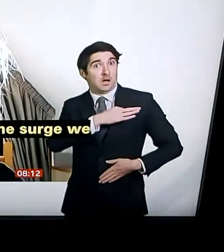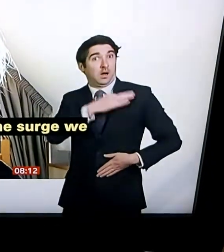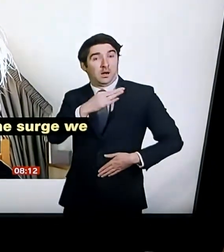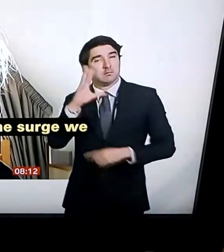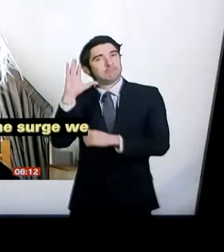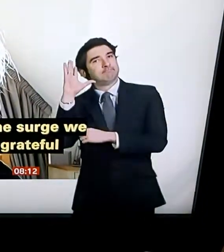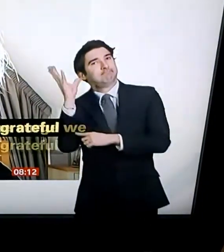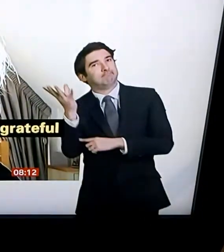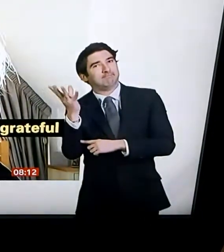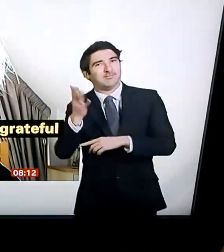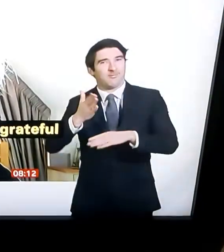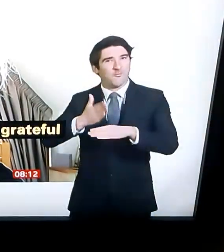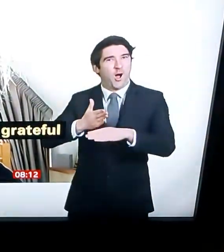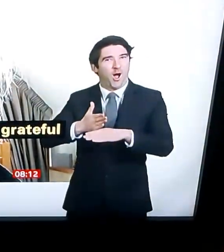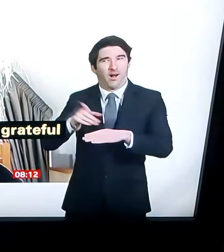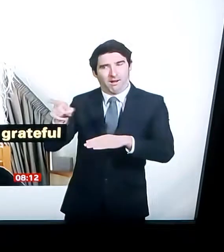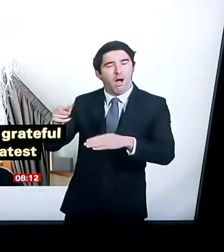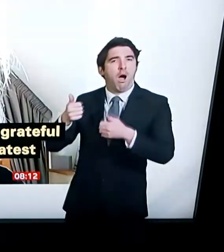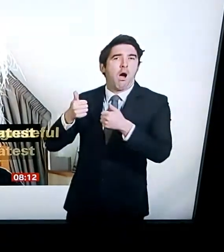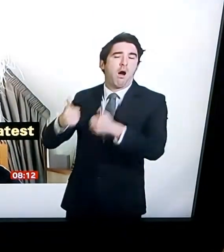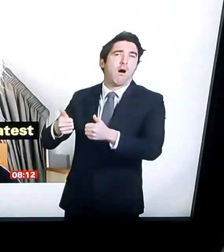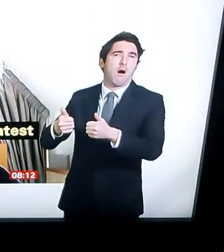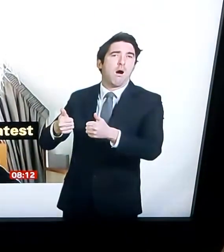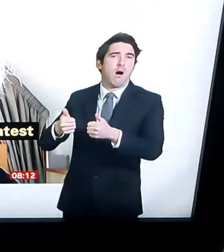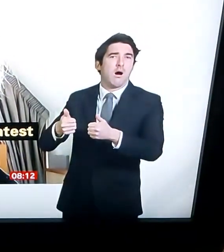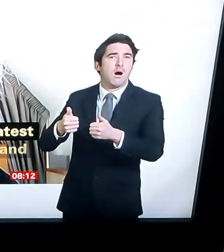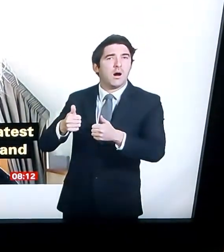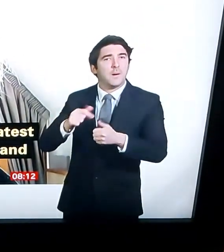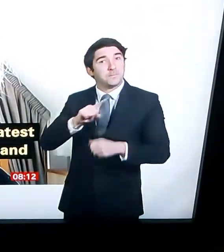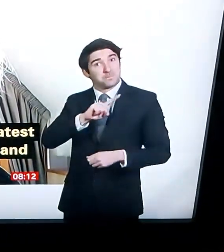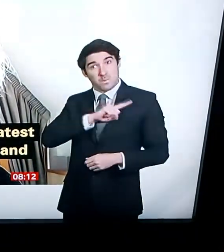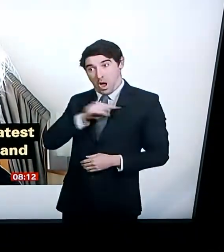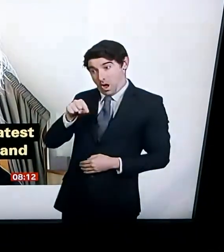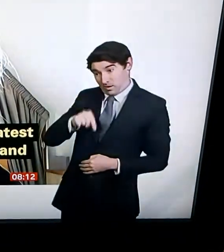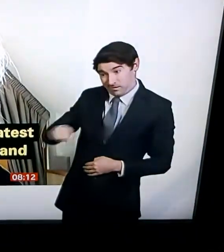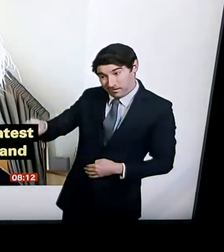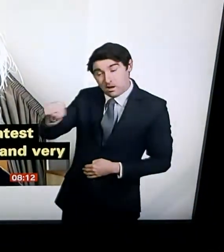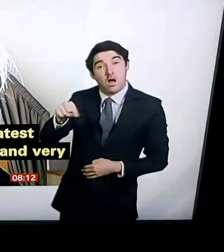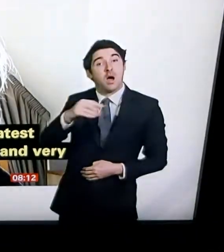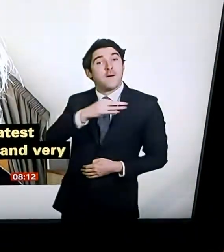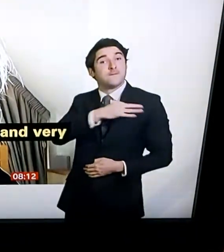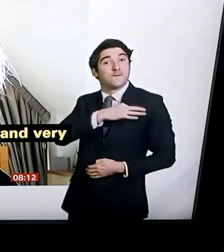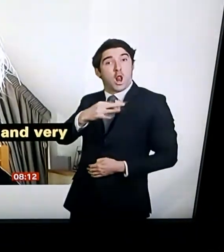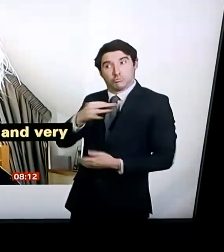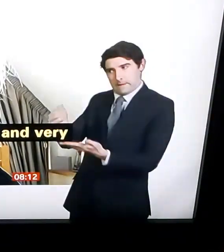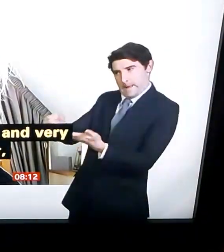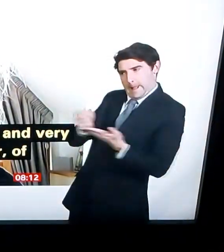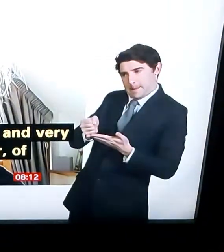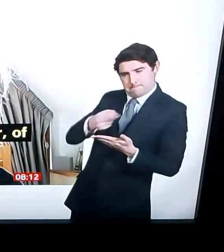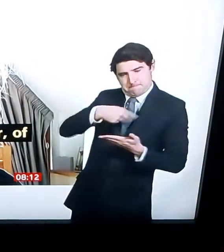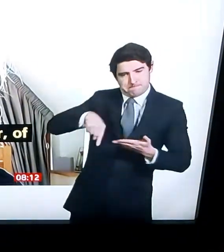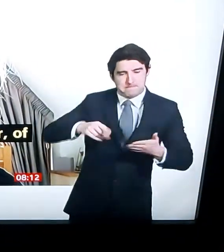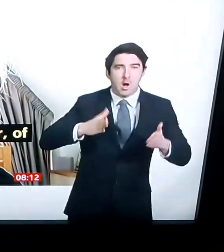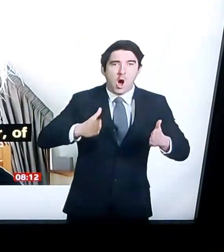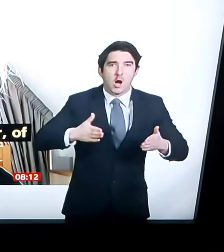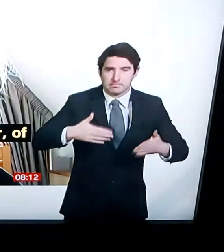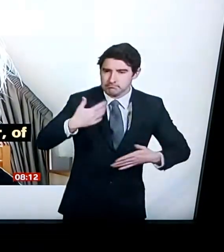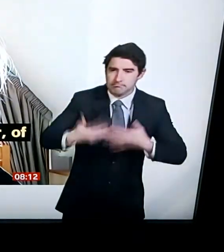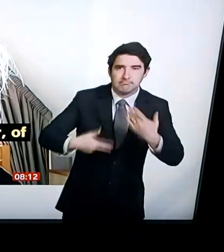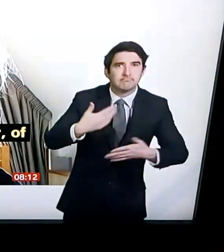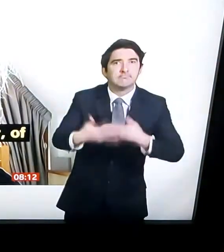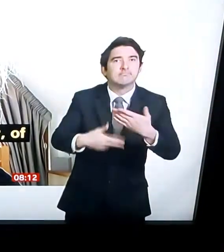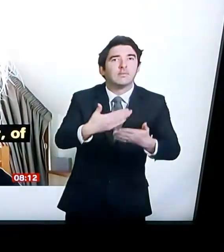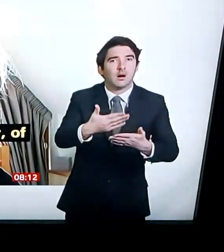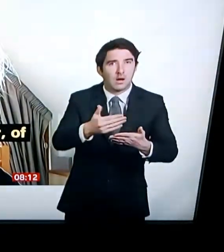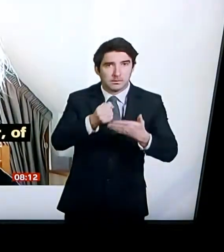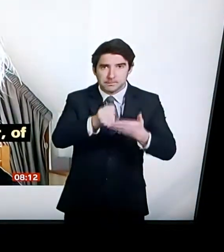very grateful that they're going to be part, if they volunteer, of course, and they want to be part of our team, supporting our healthcare professionals